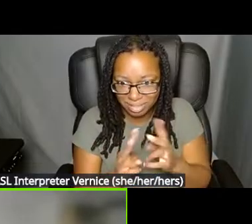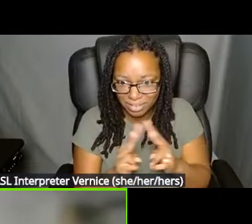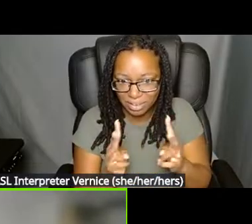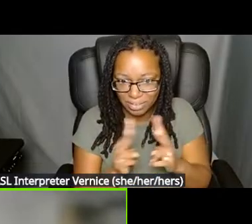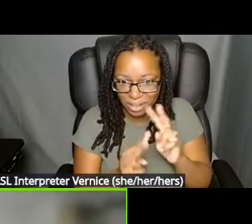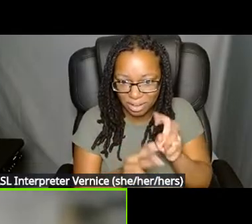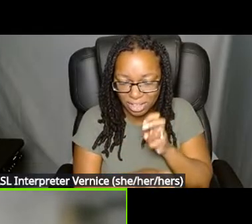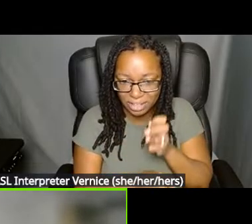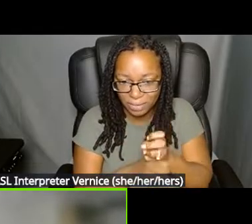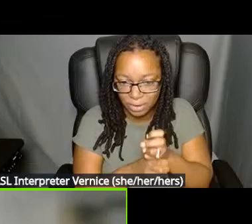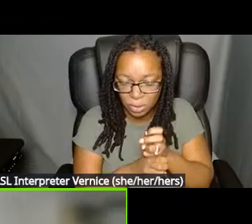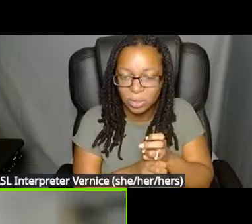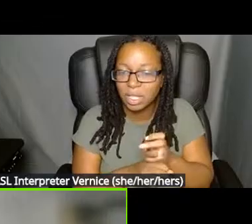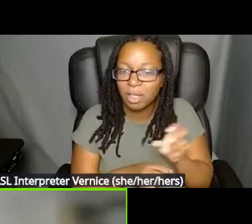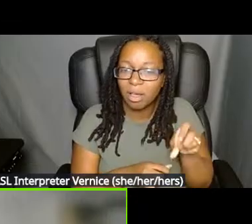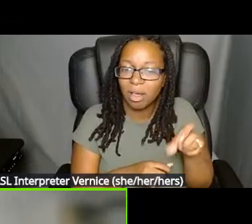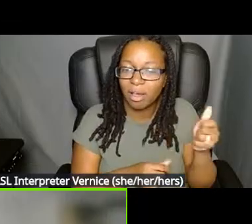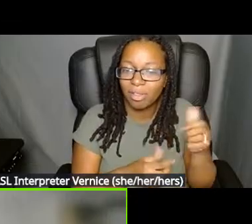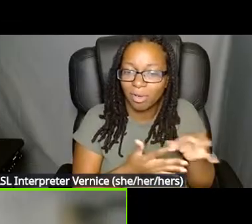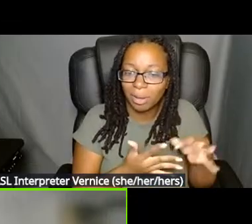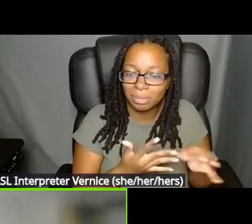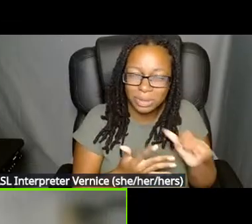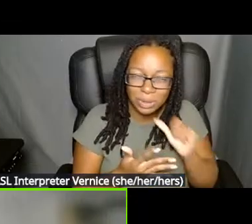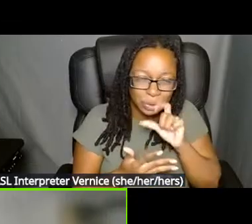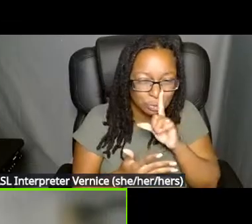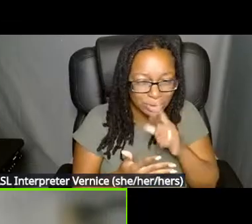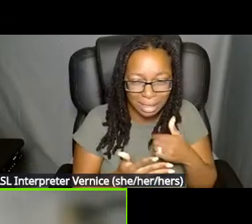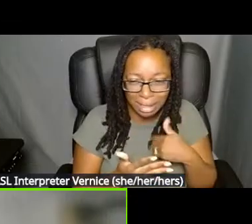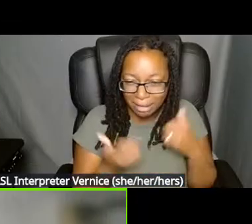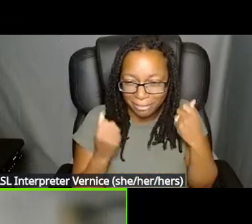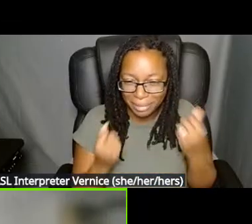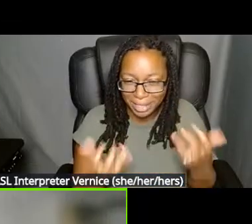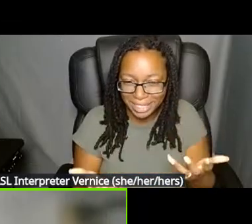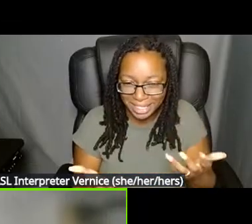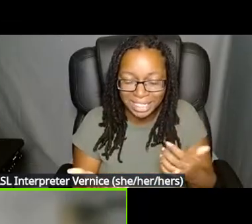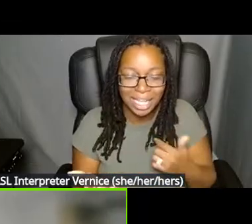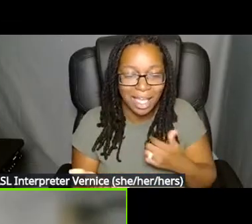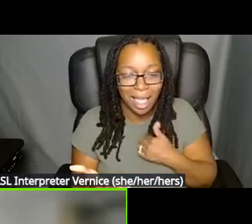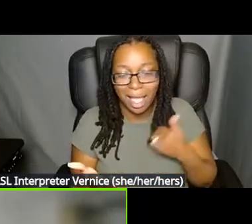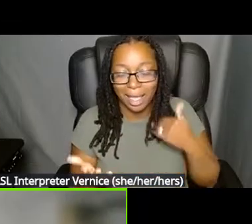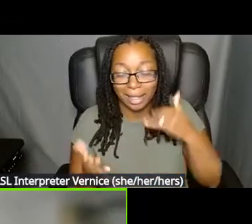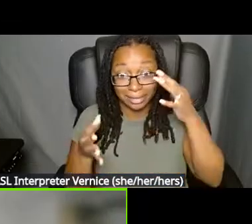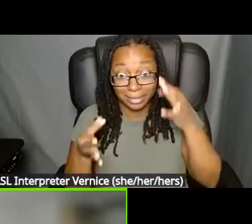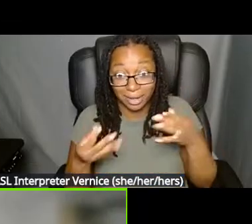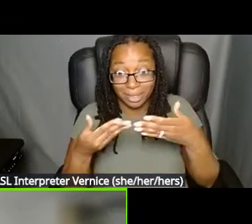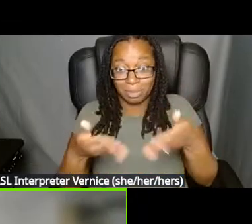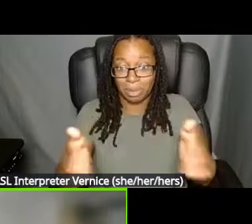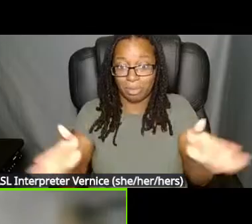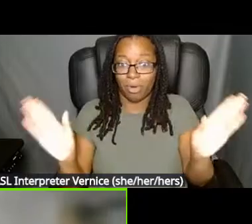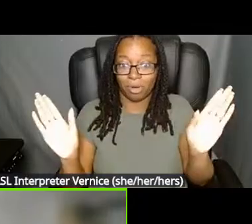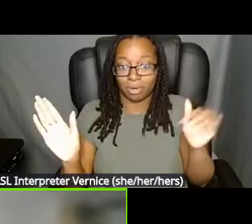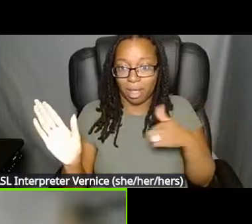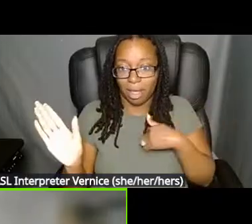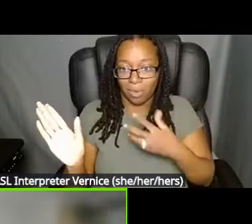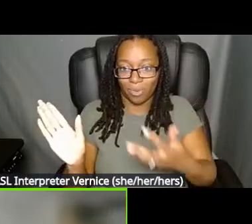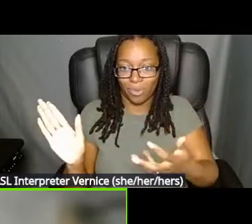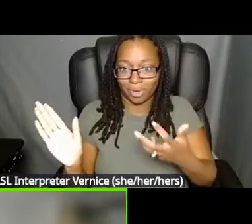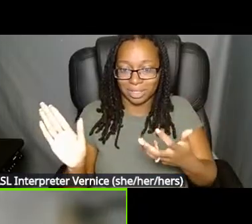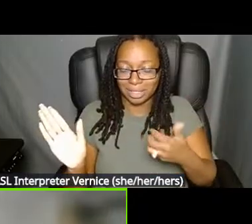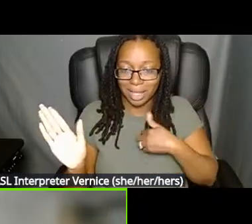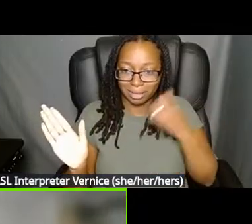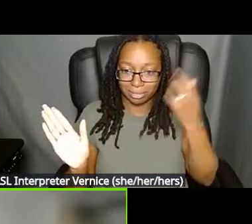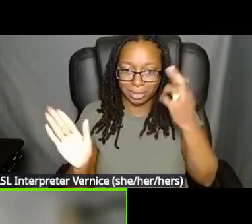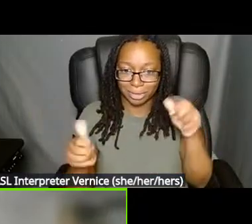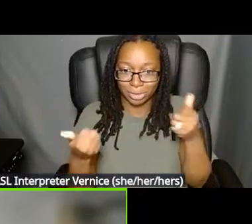there's 20,000 Tanyas in the world who can do exactly as I do, speak the way I can speak. So now that is your competition, not the